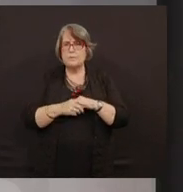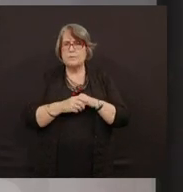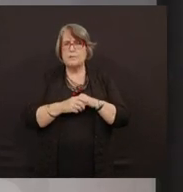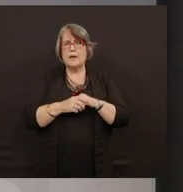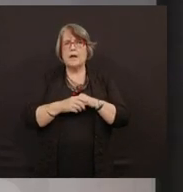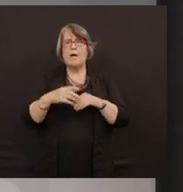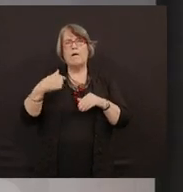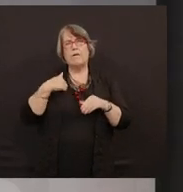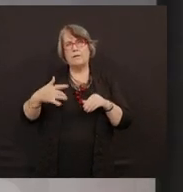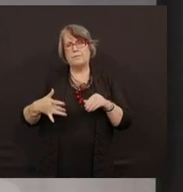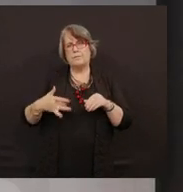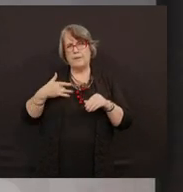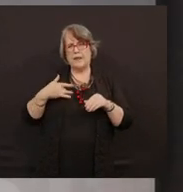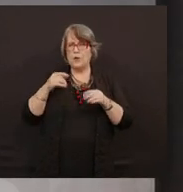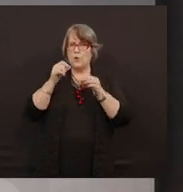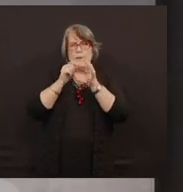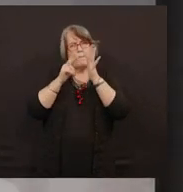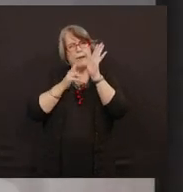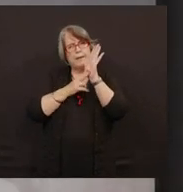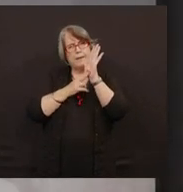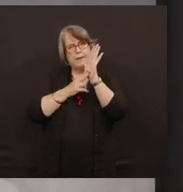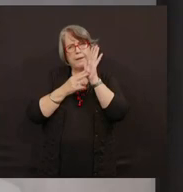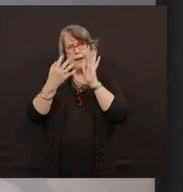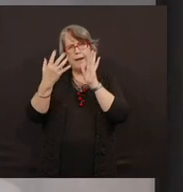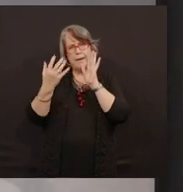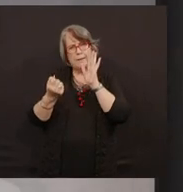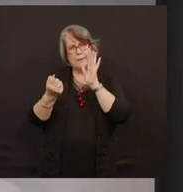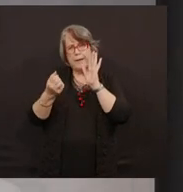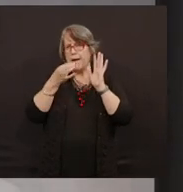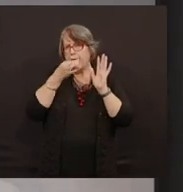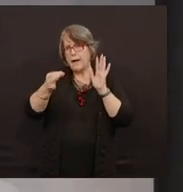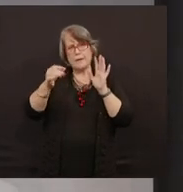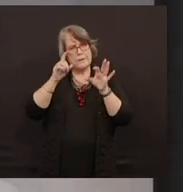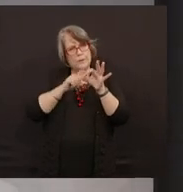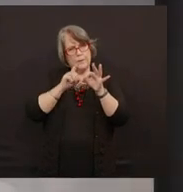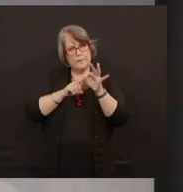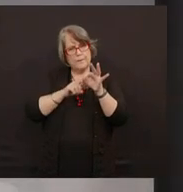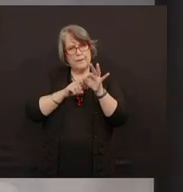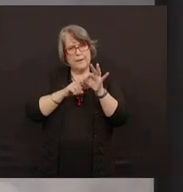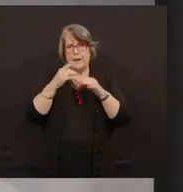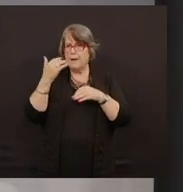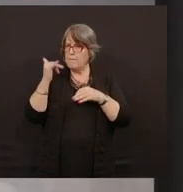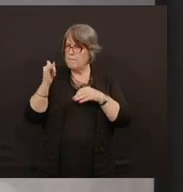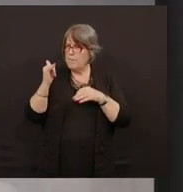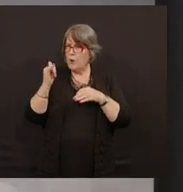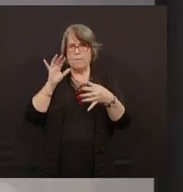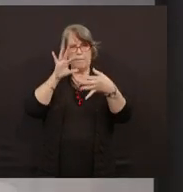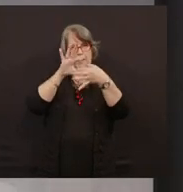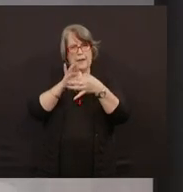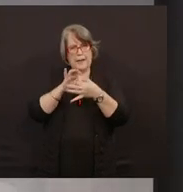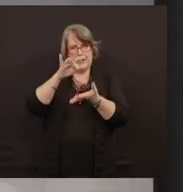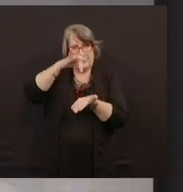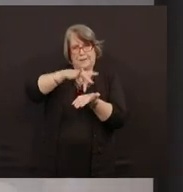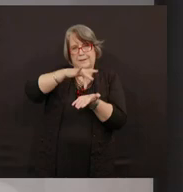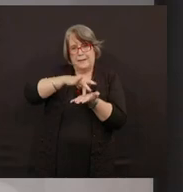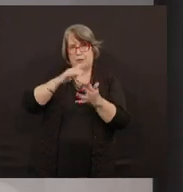and I think it was Ben has asked a question, which I think might go to the sort of centre of